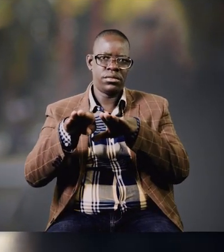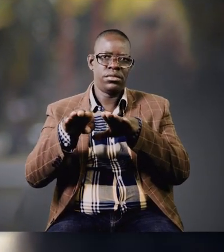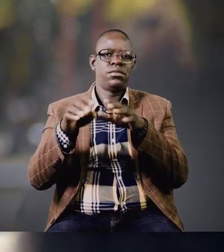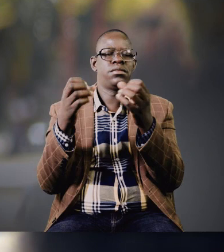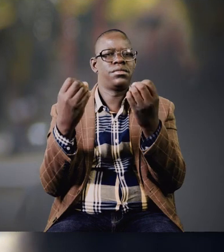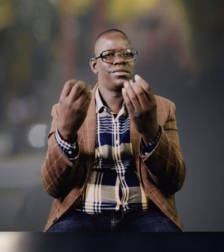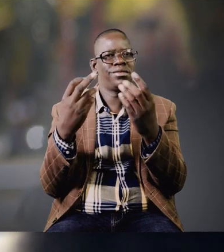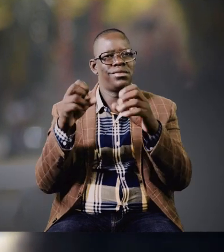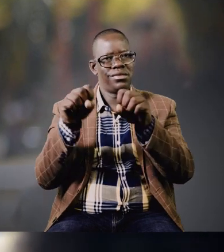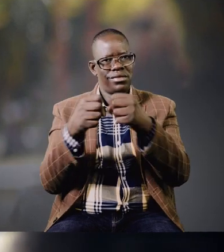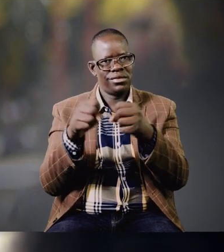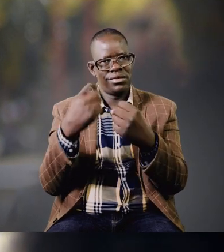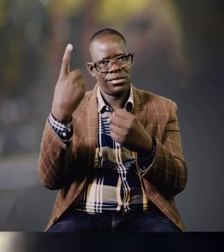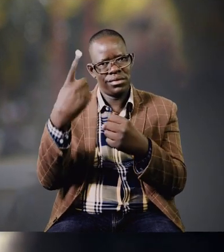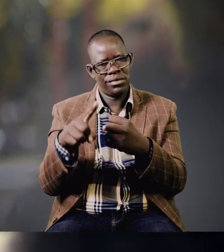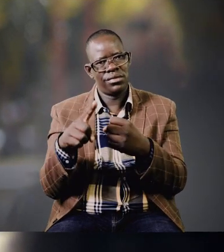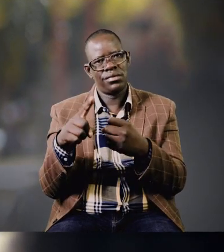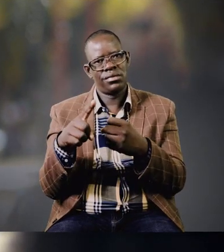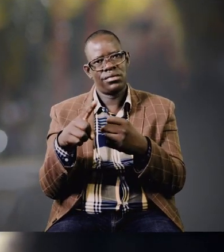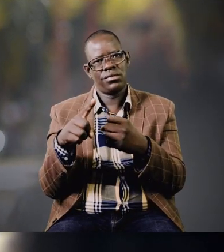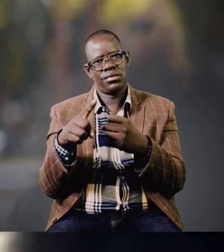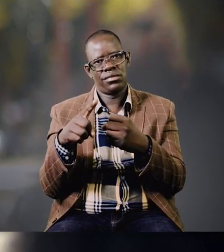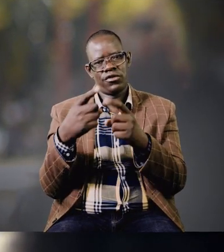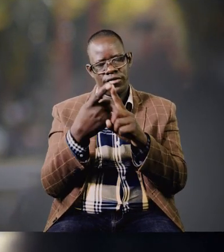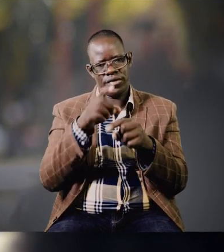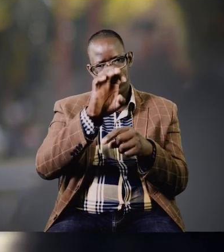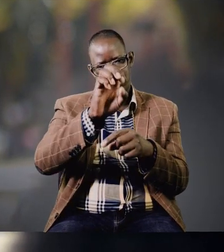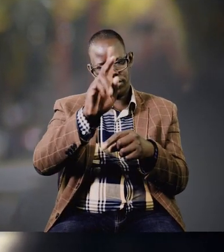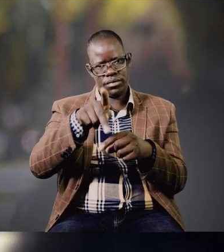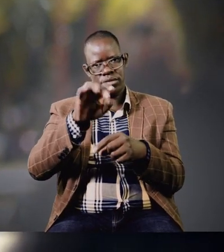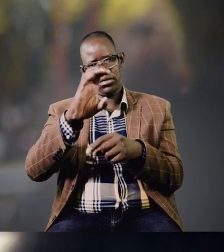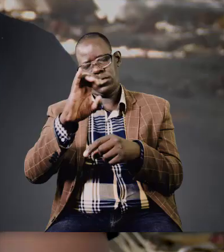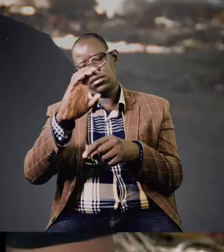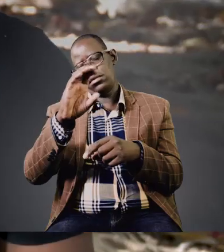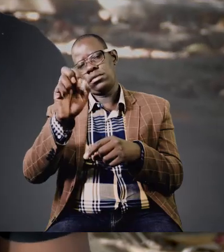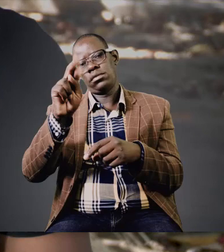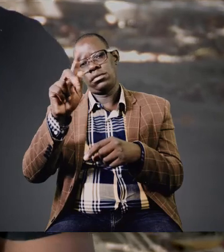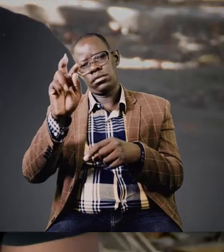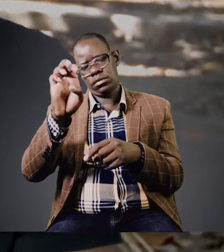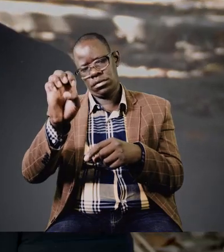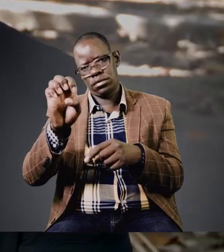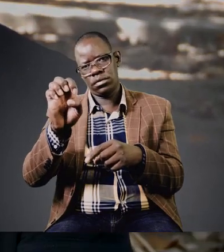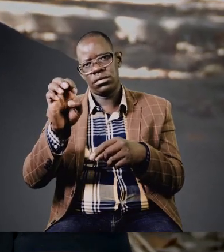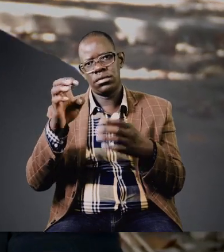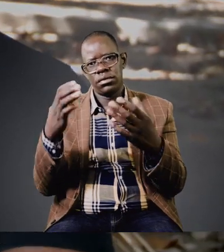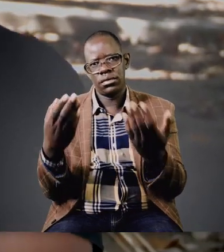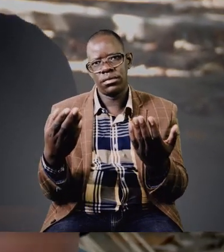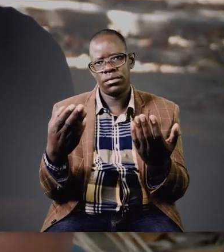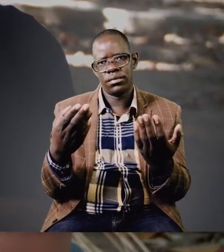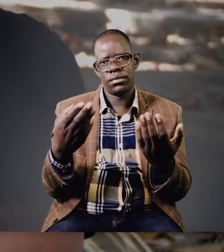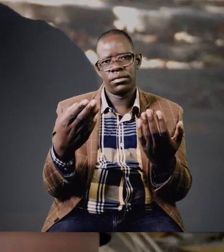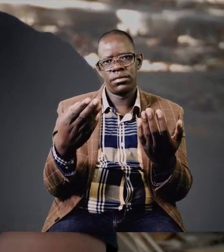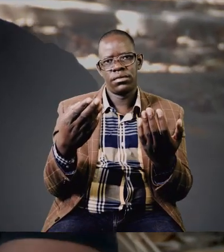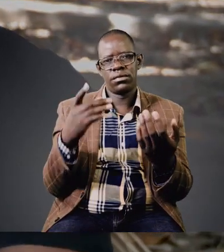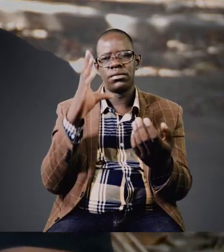most damage. But the further they are away from the epicenter, the less damage they do. So now tell me, what happens in the aftershock that people